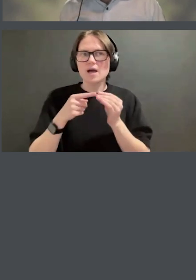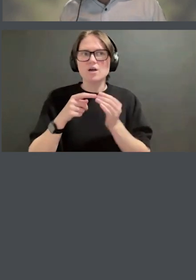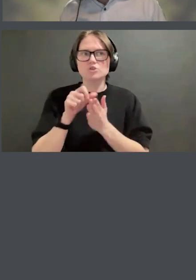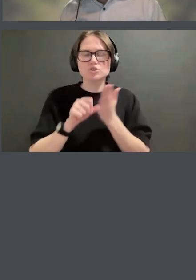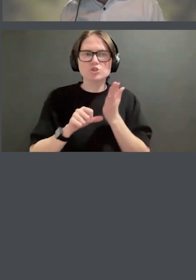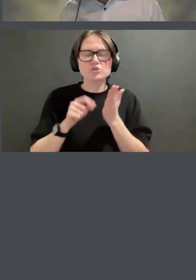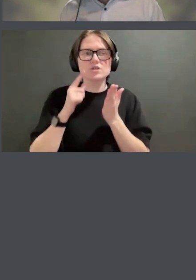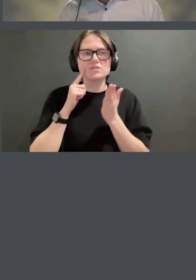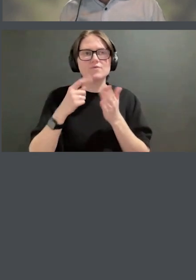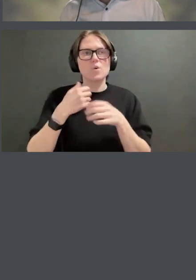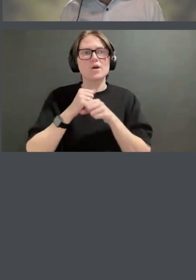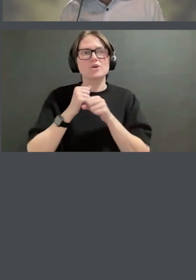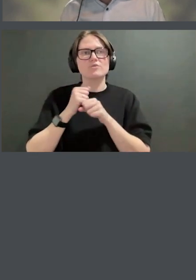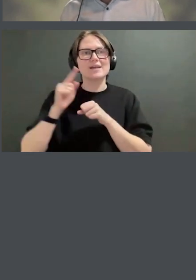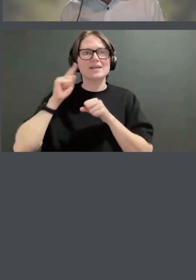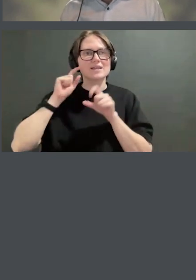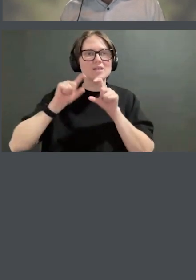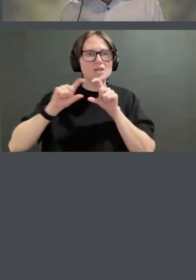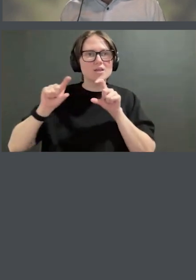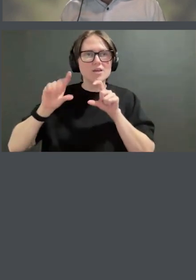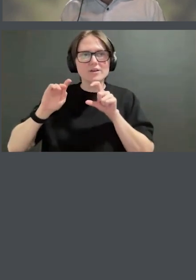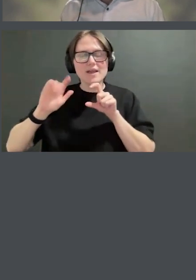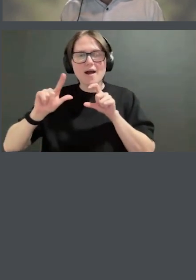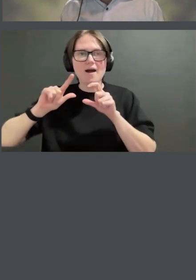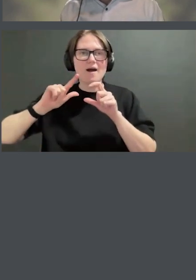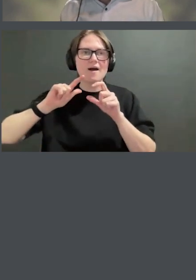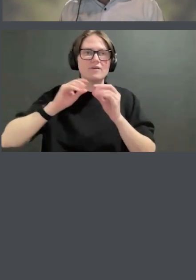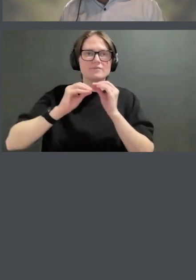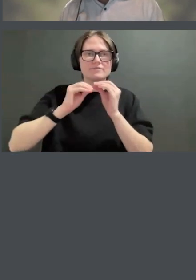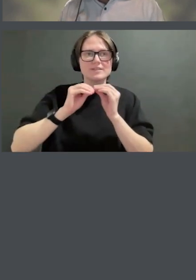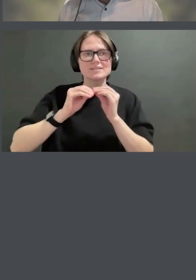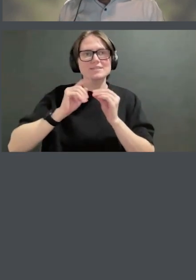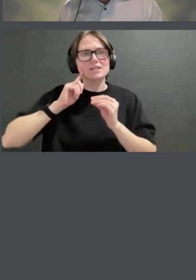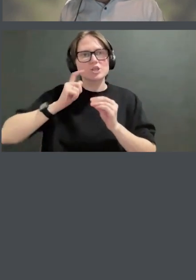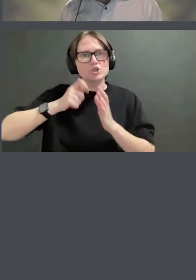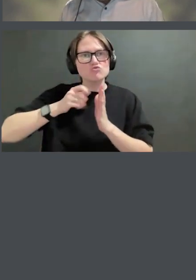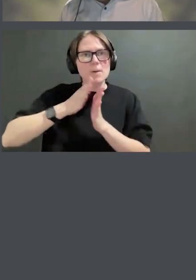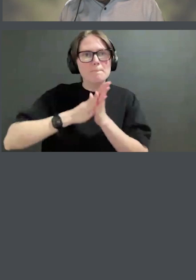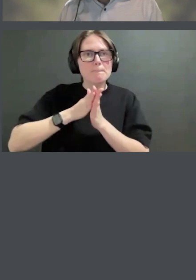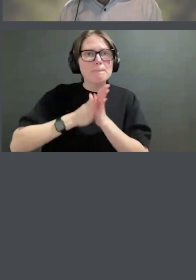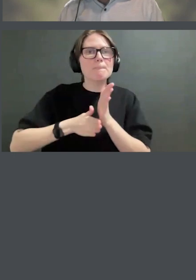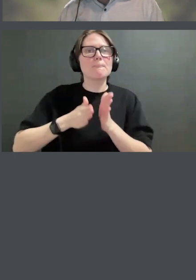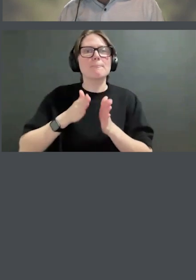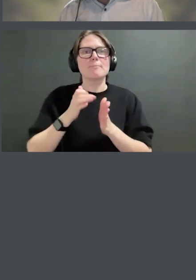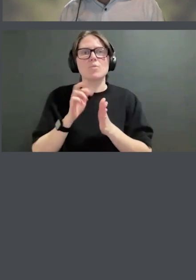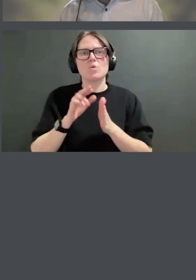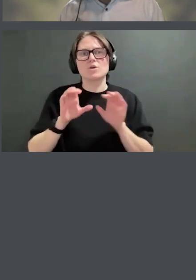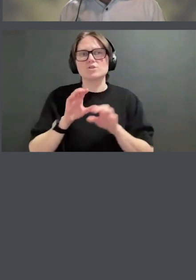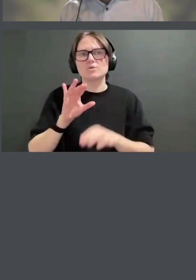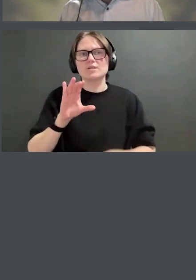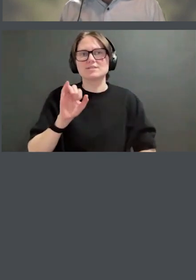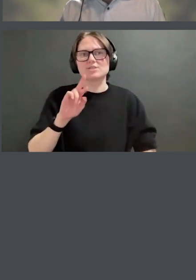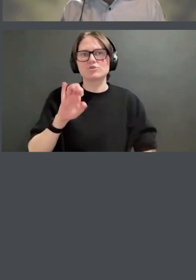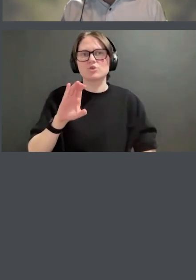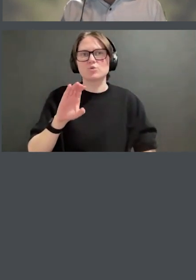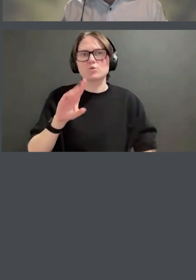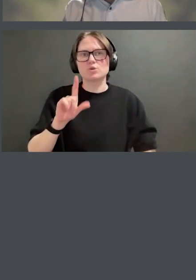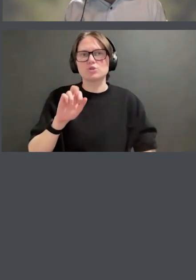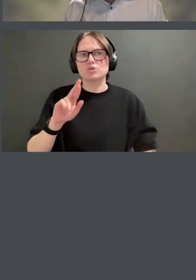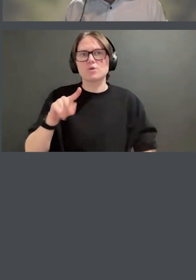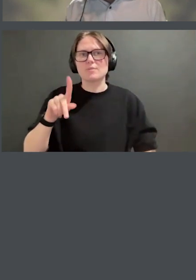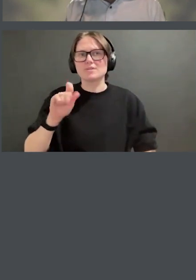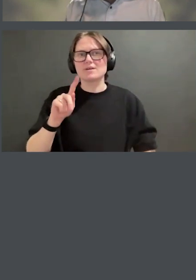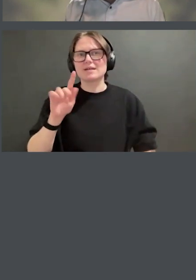ear canal or fixing an eardrum or doing a sacculoplasty. It's a little bit out of scope, and these things are